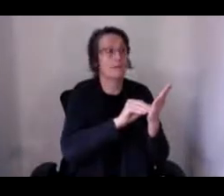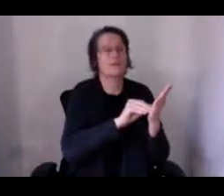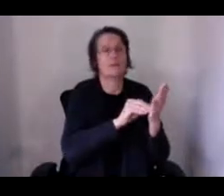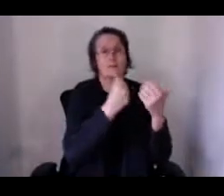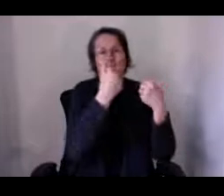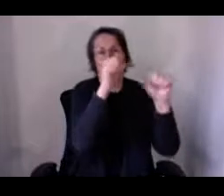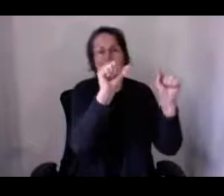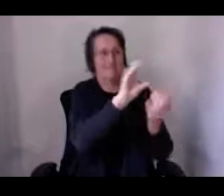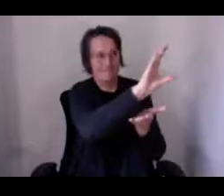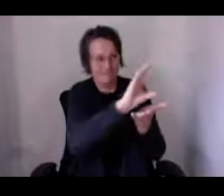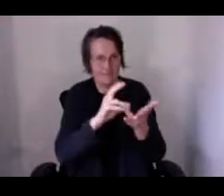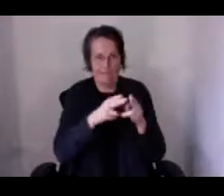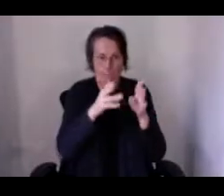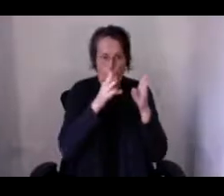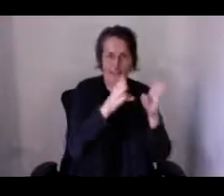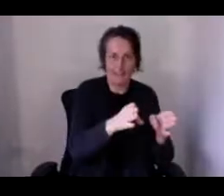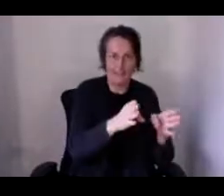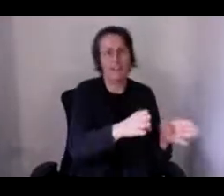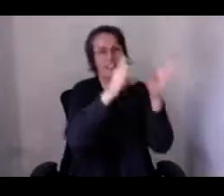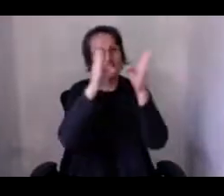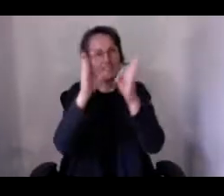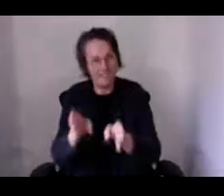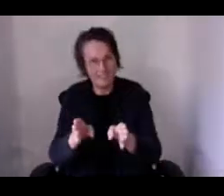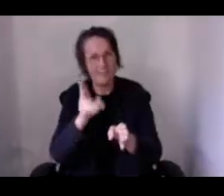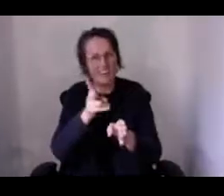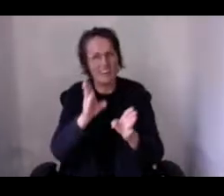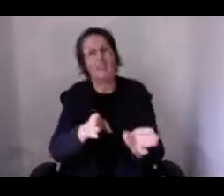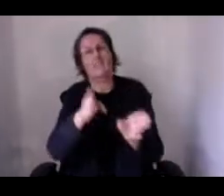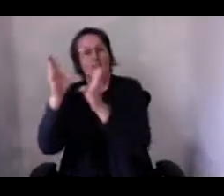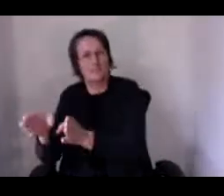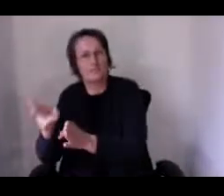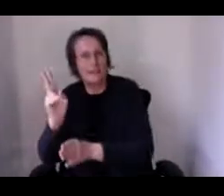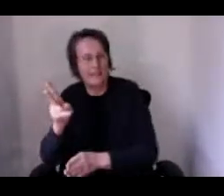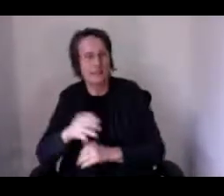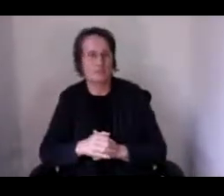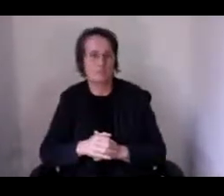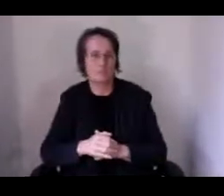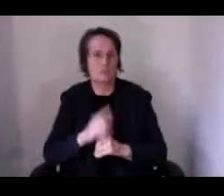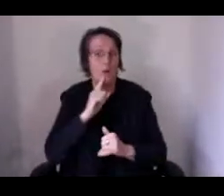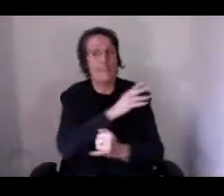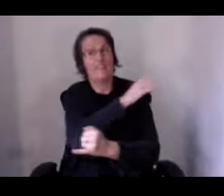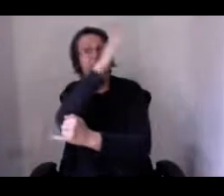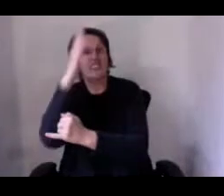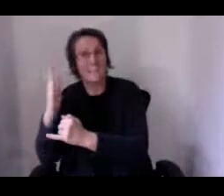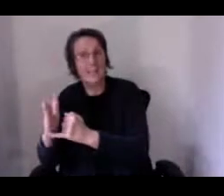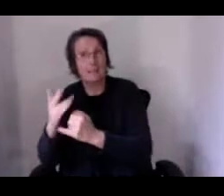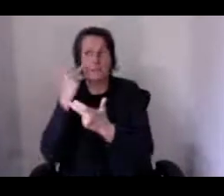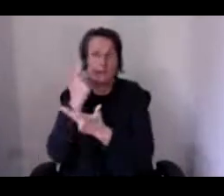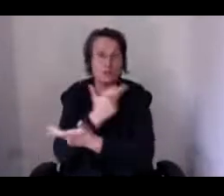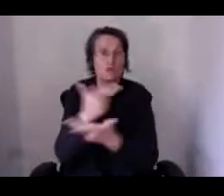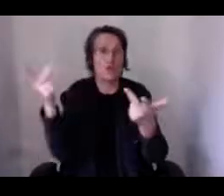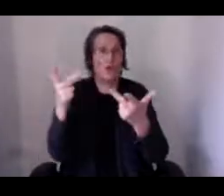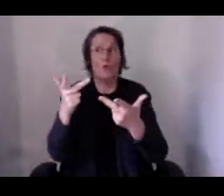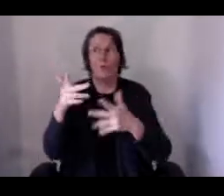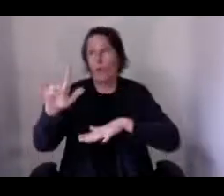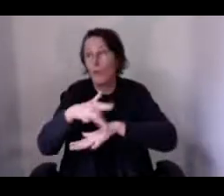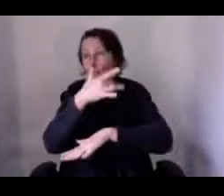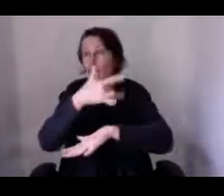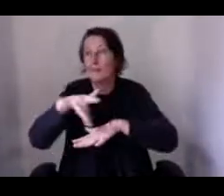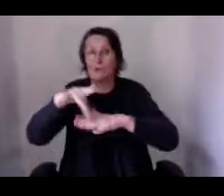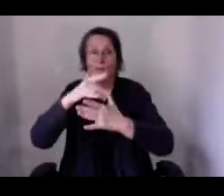project towards the sort of final outcome, which might be presentation or publication or exhibition or whatever it might